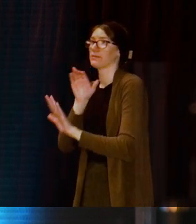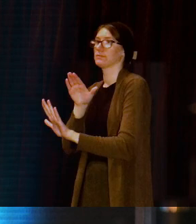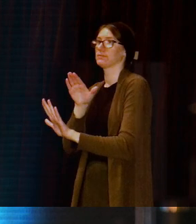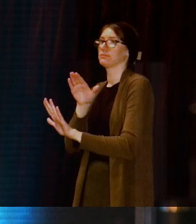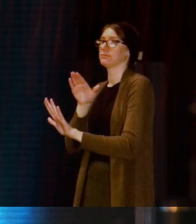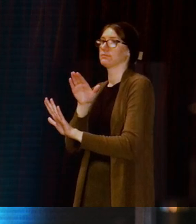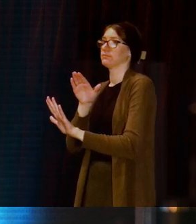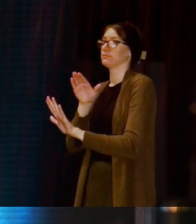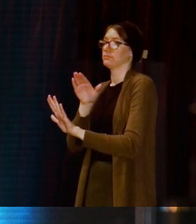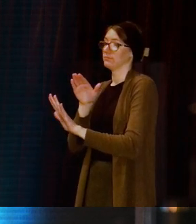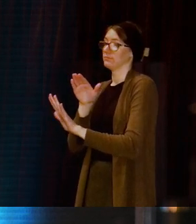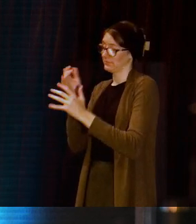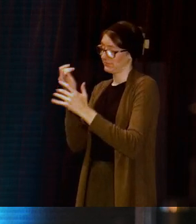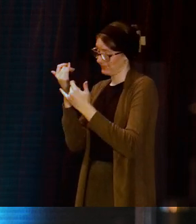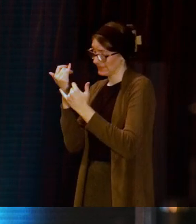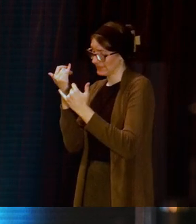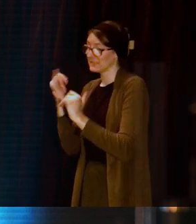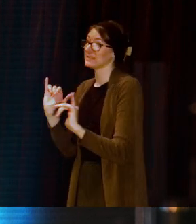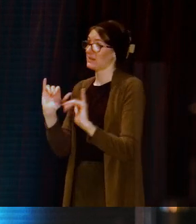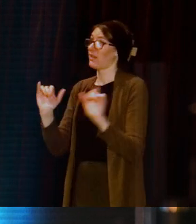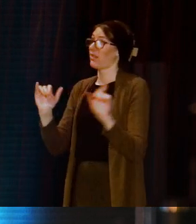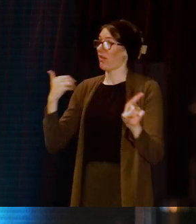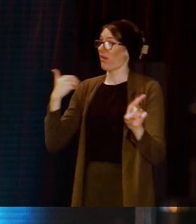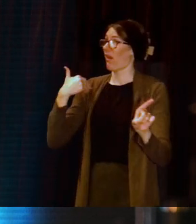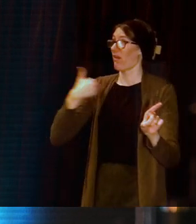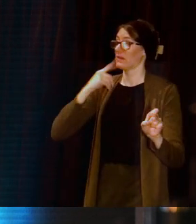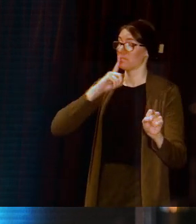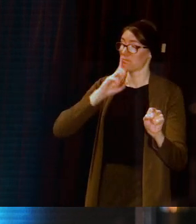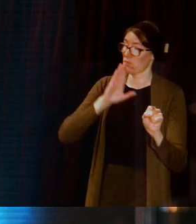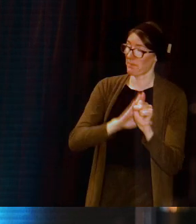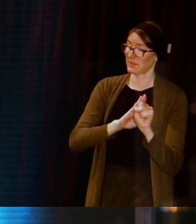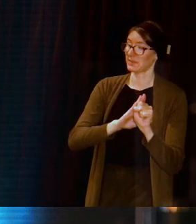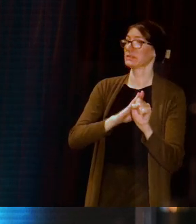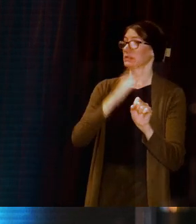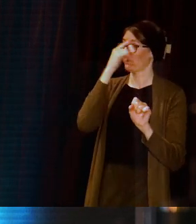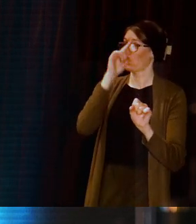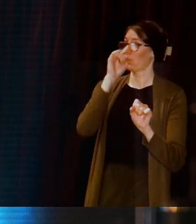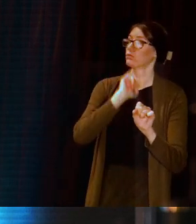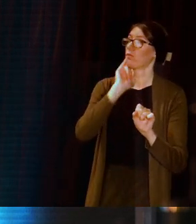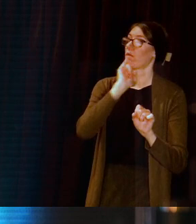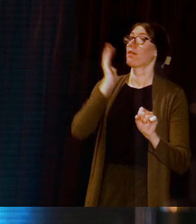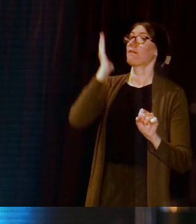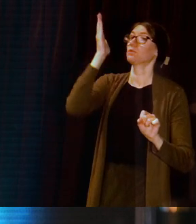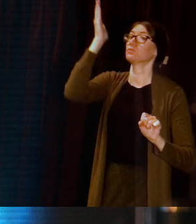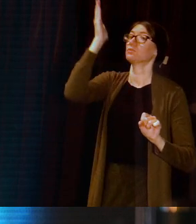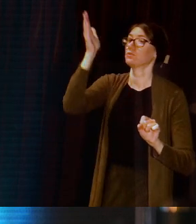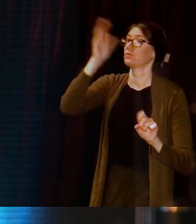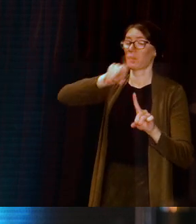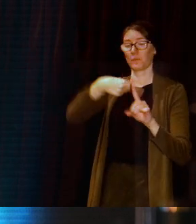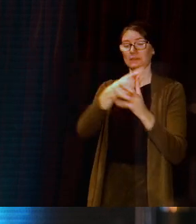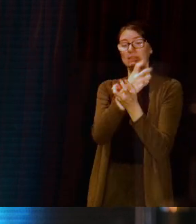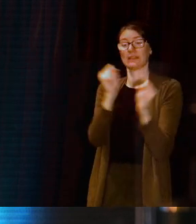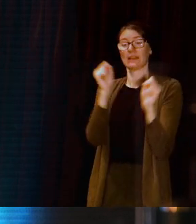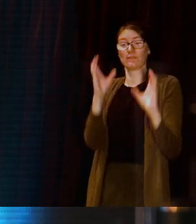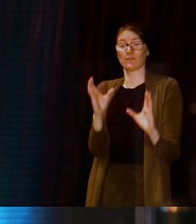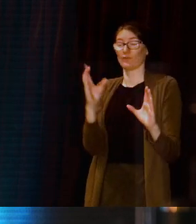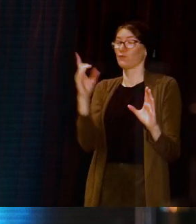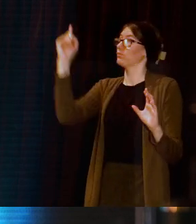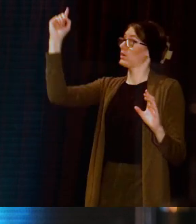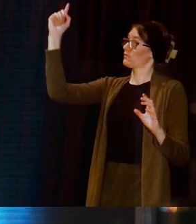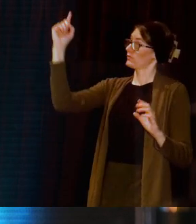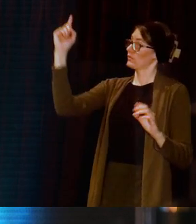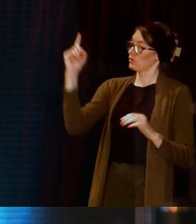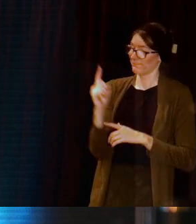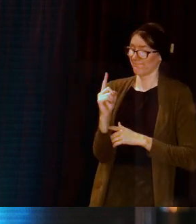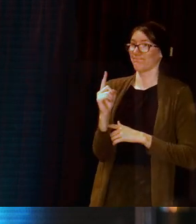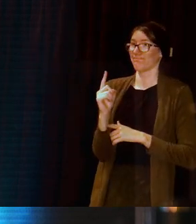not negate the nation of Israel's covenant promises by God for them one day in the future when Messiah will return.